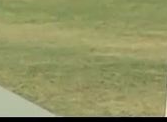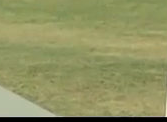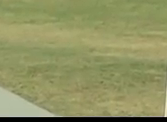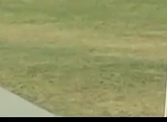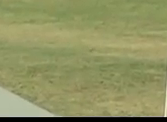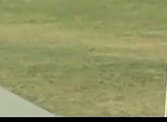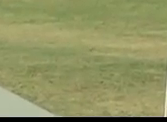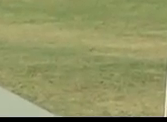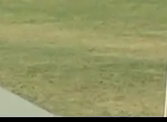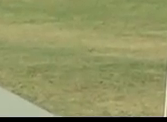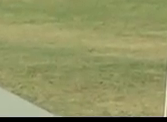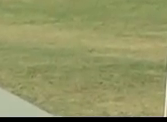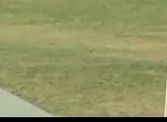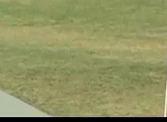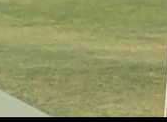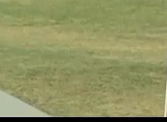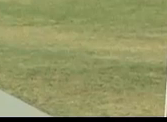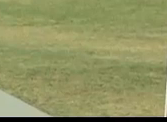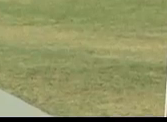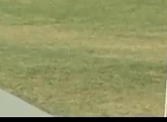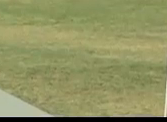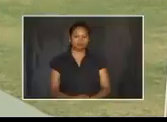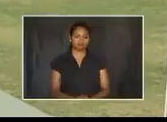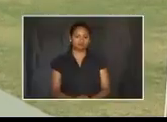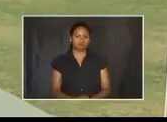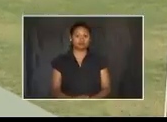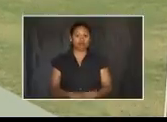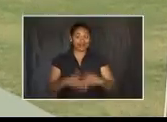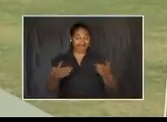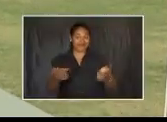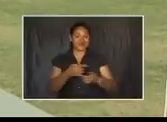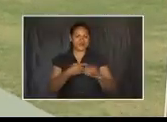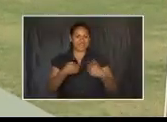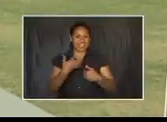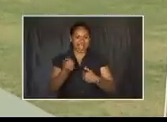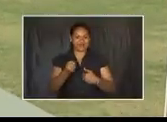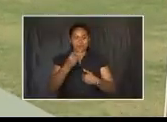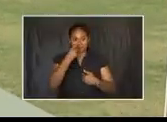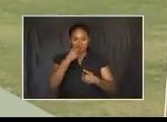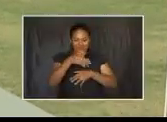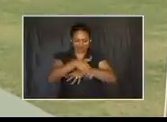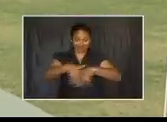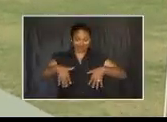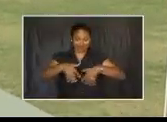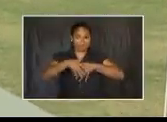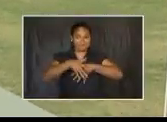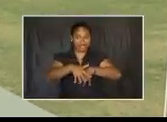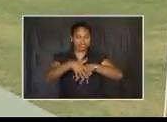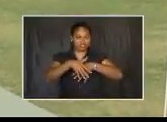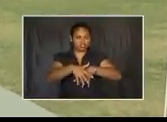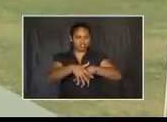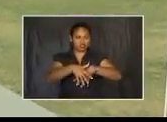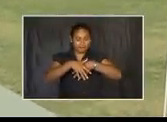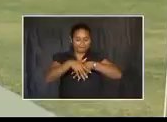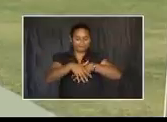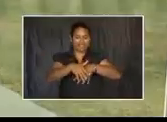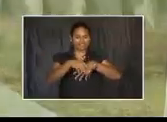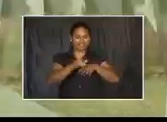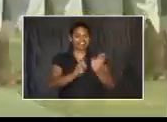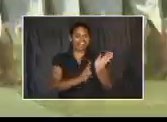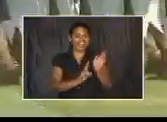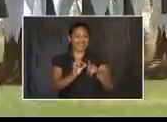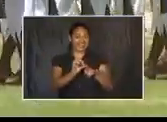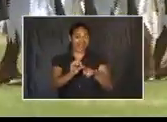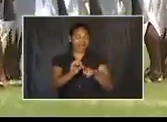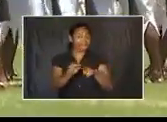Now we have the escorts to the color. We will now march through the ranks and troop the color.